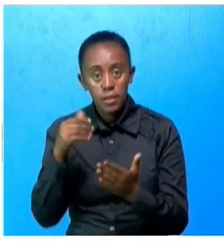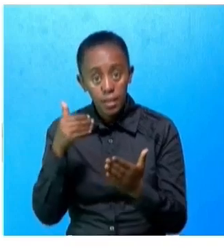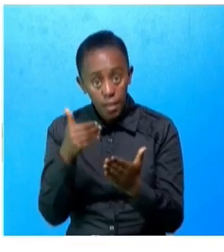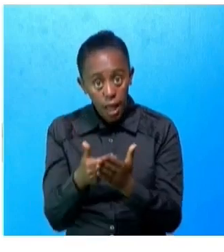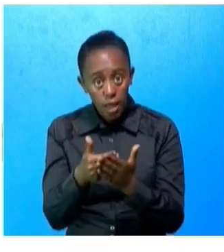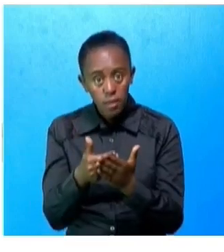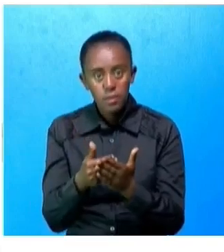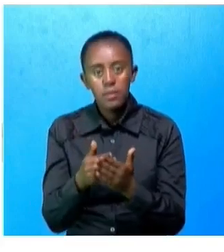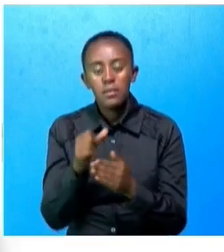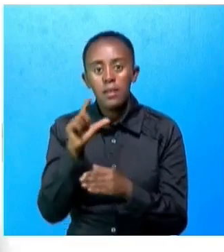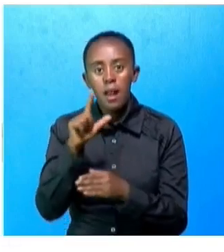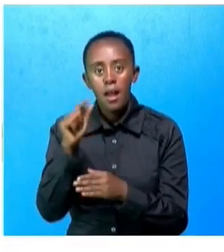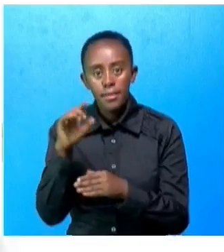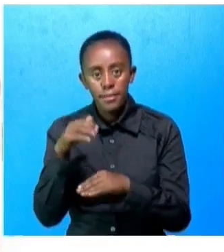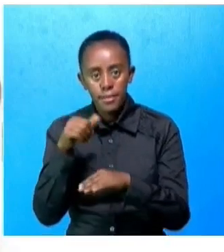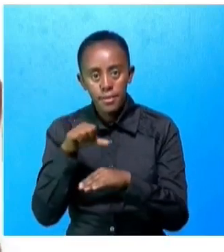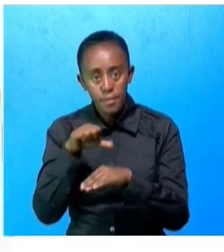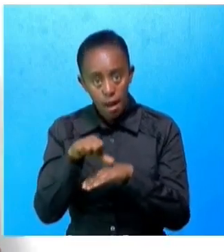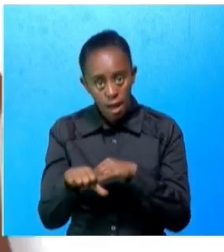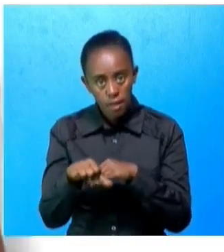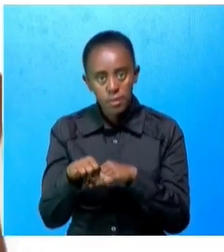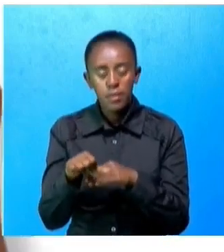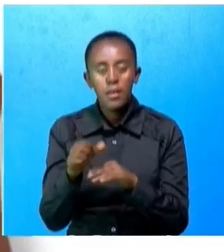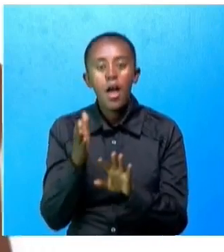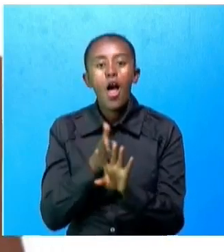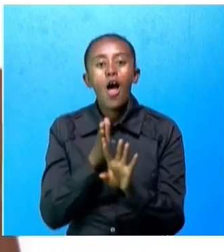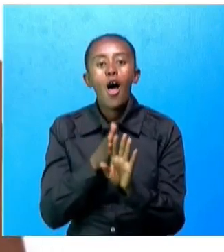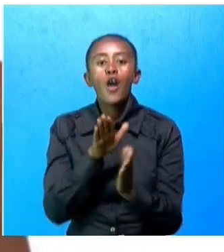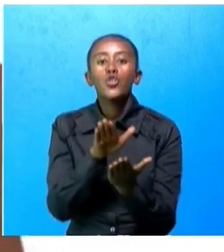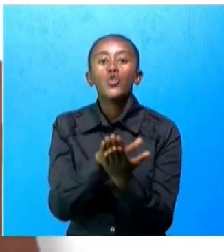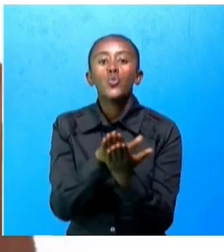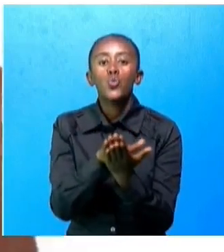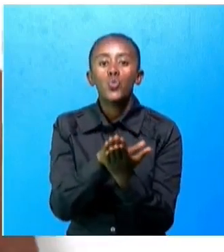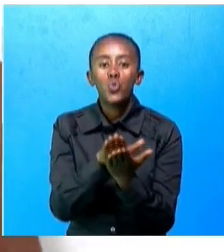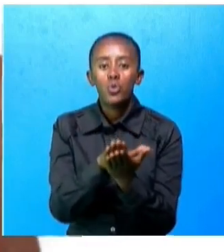late at school.